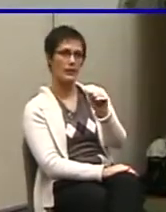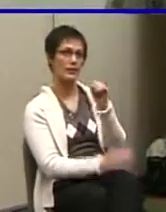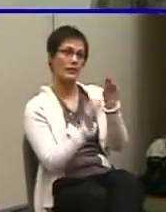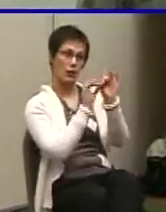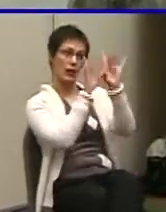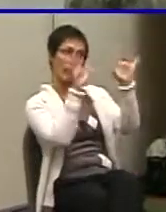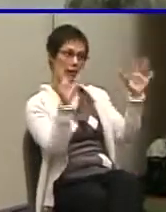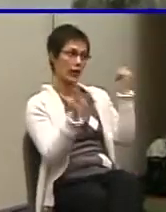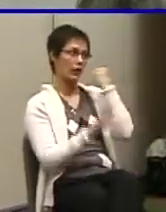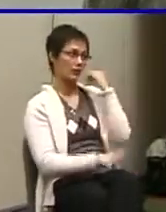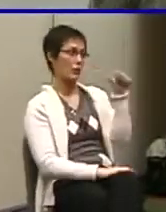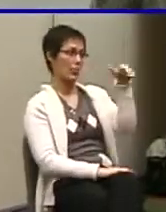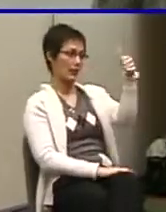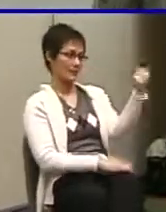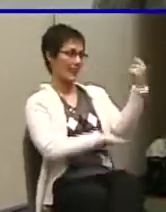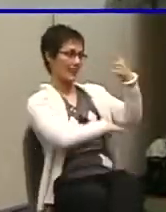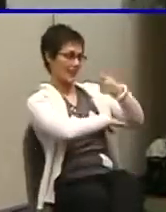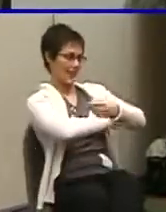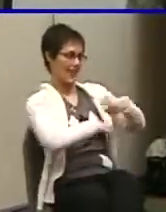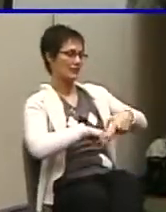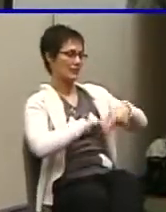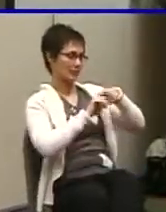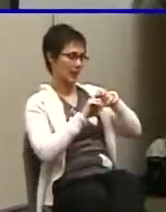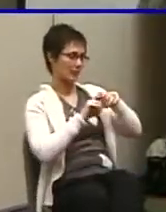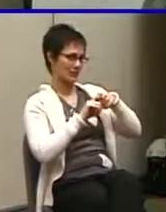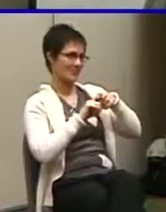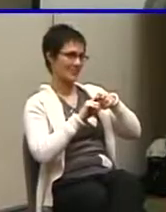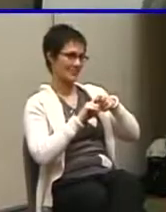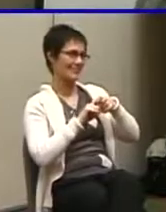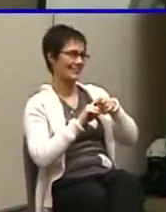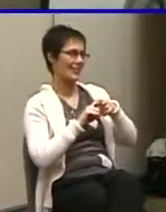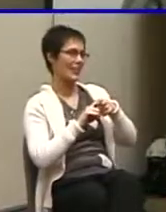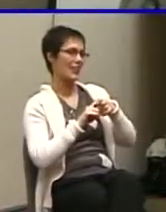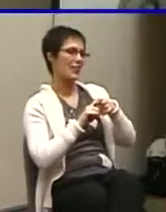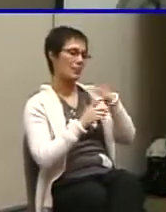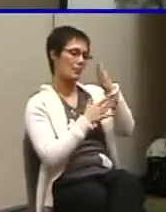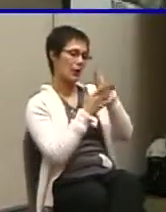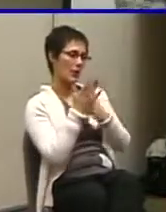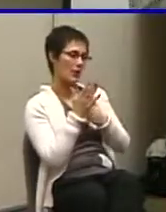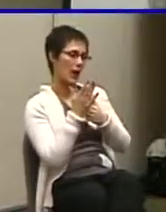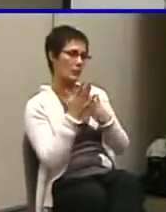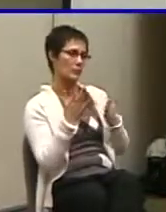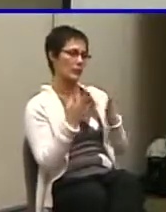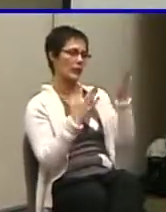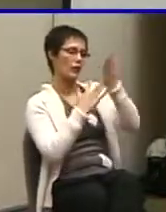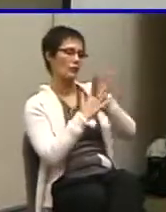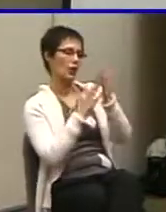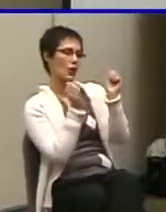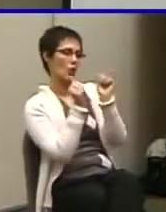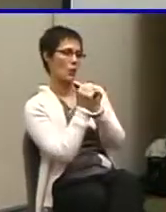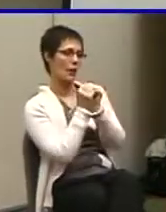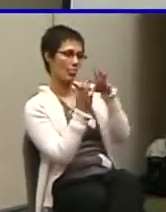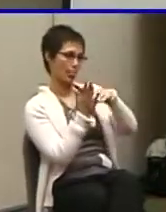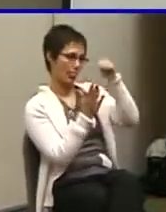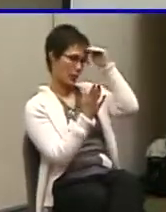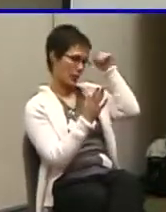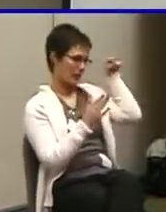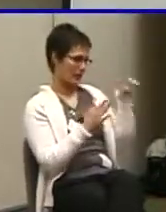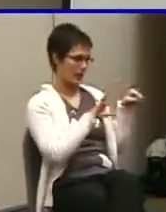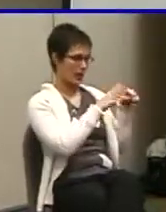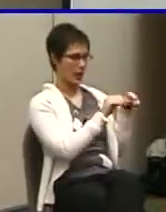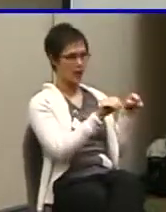suspension. The piece where it's the child's behavior interferes with his learning or the learning of others, it says they have to have a BIP.